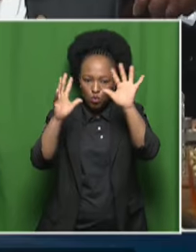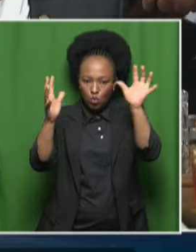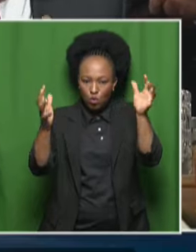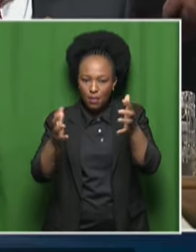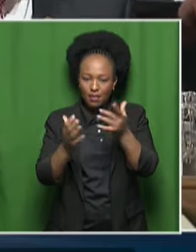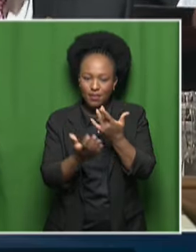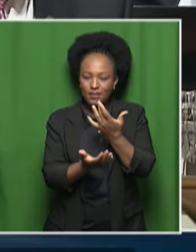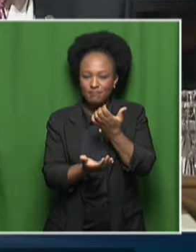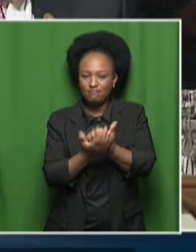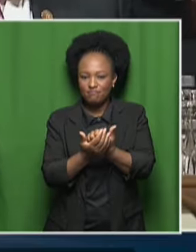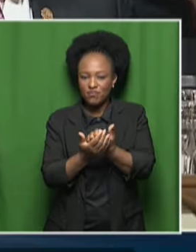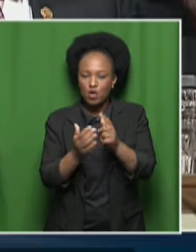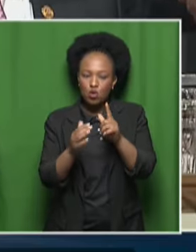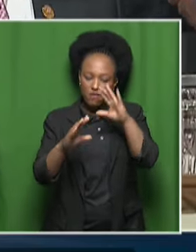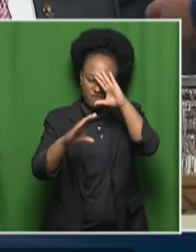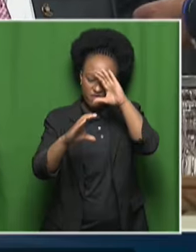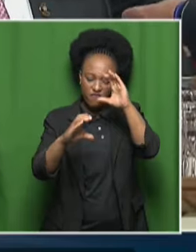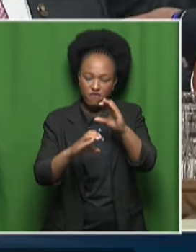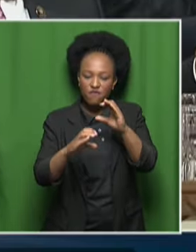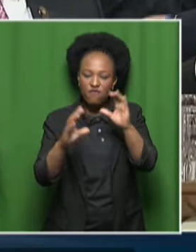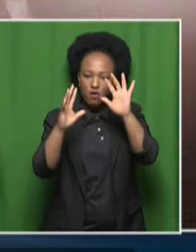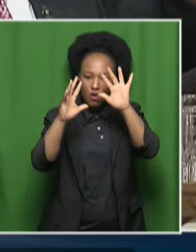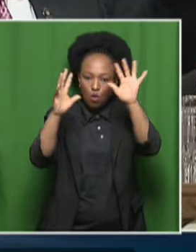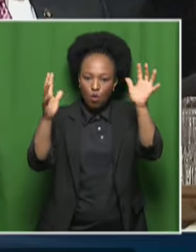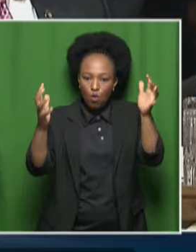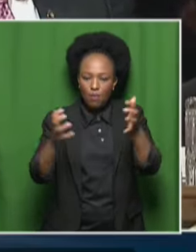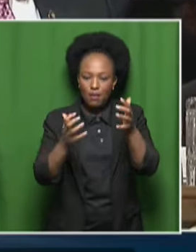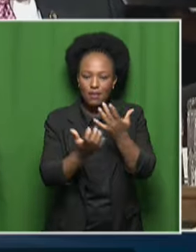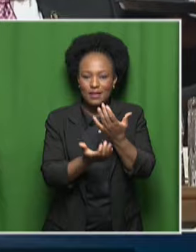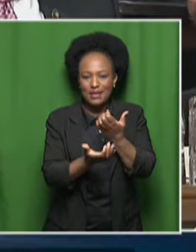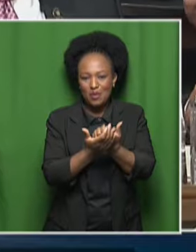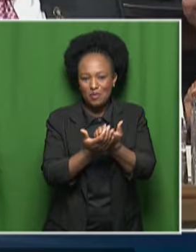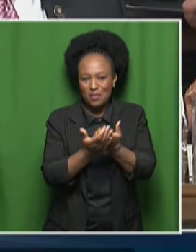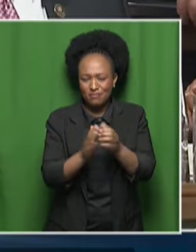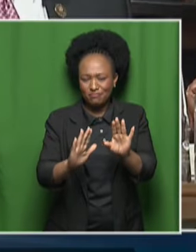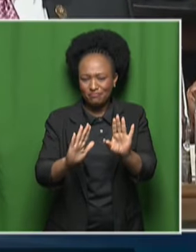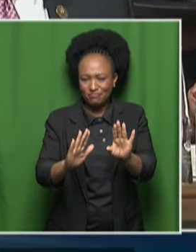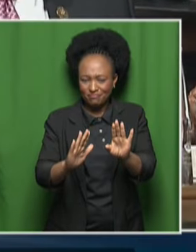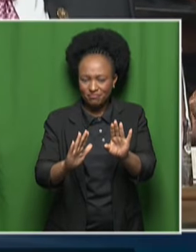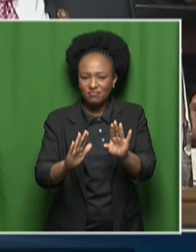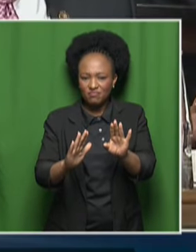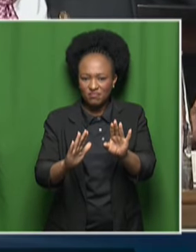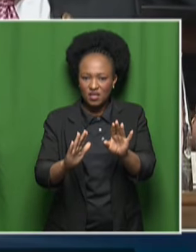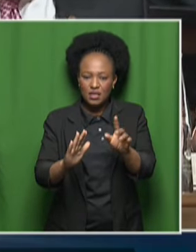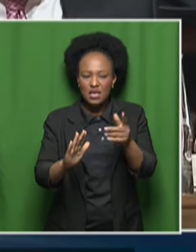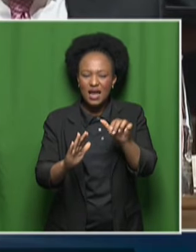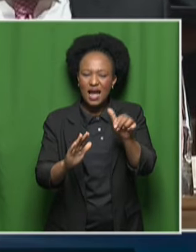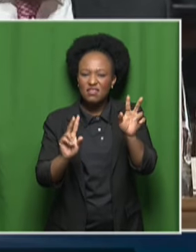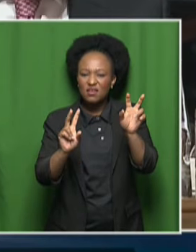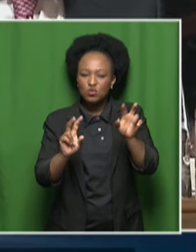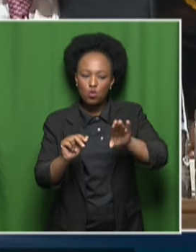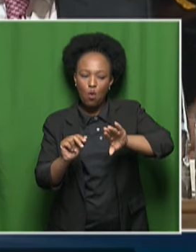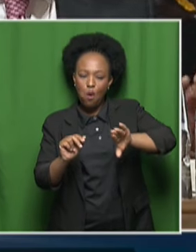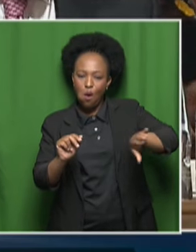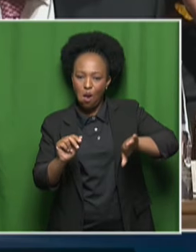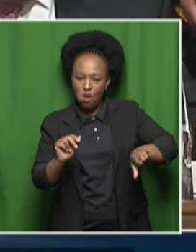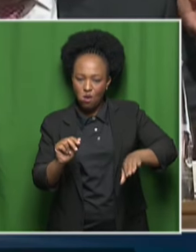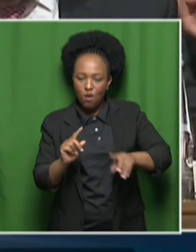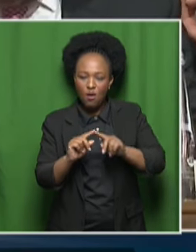economy as opposed to focusing on the global economy itself to the exclusion of these other factors, as well as the